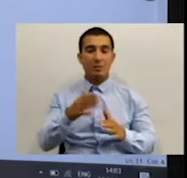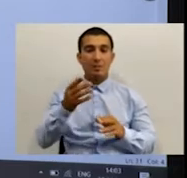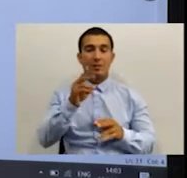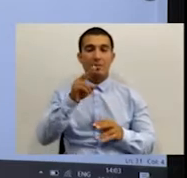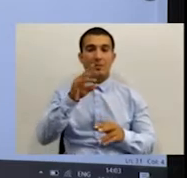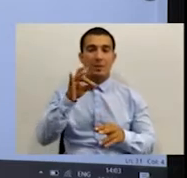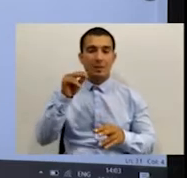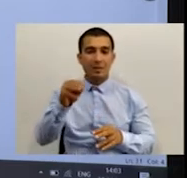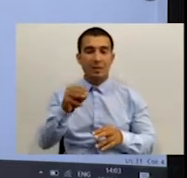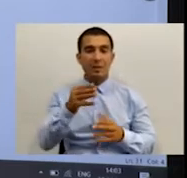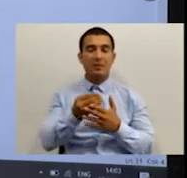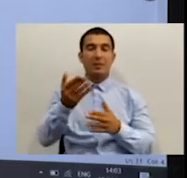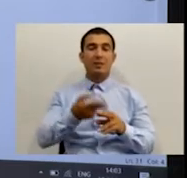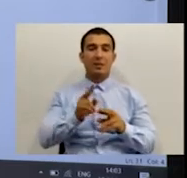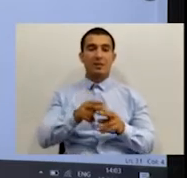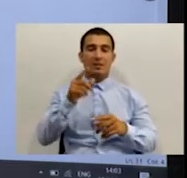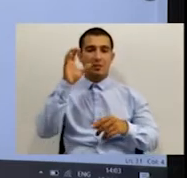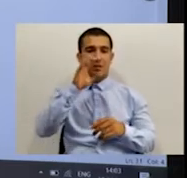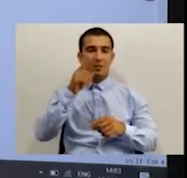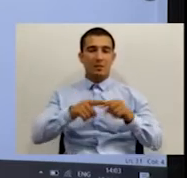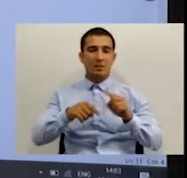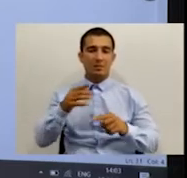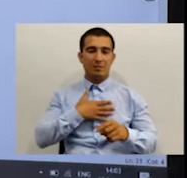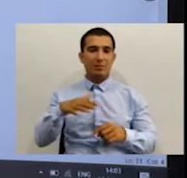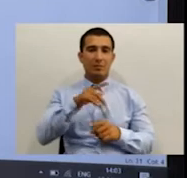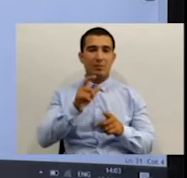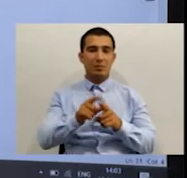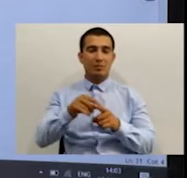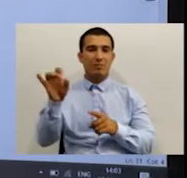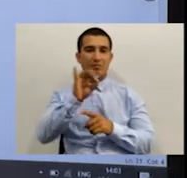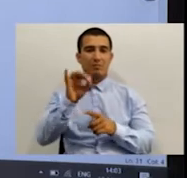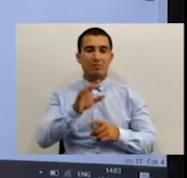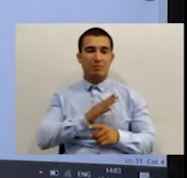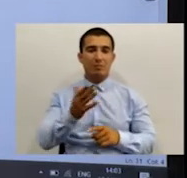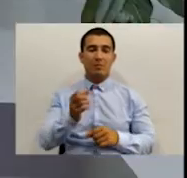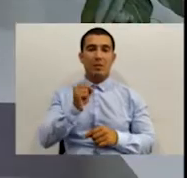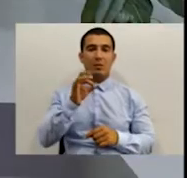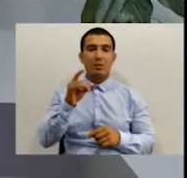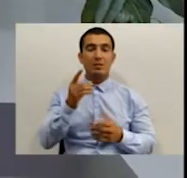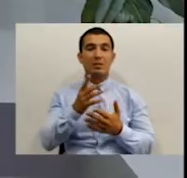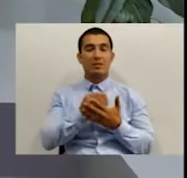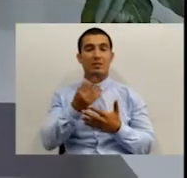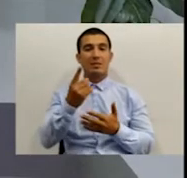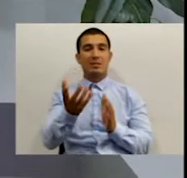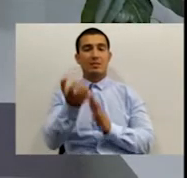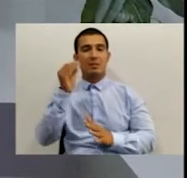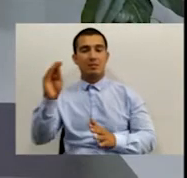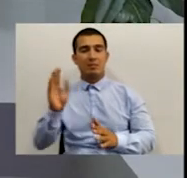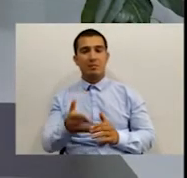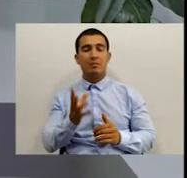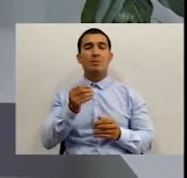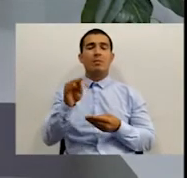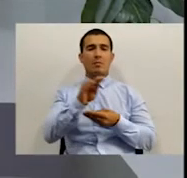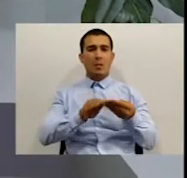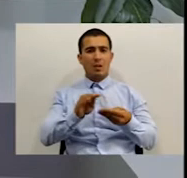ichida 0 ni oladi va 0 payti ekranga print assalom O'zbekiston ona vatanim jumlasini chiqardi va keyin